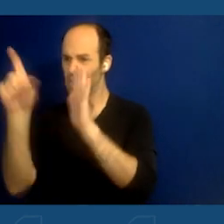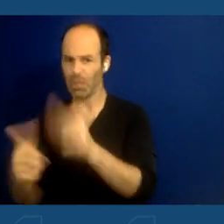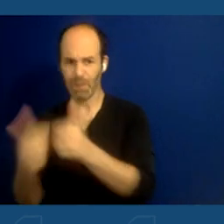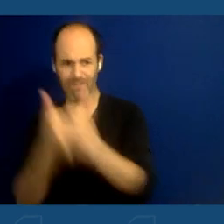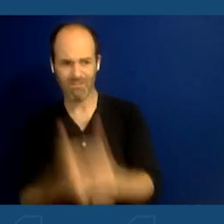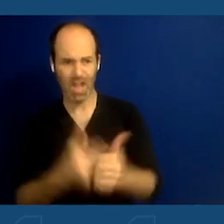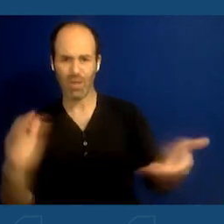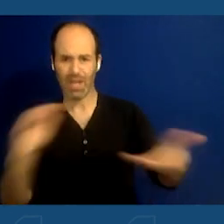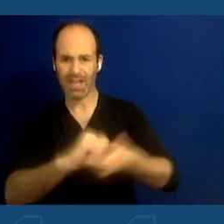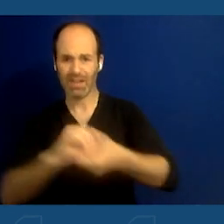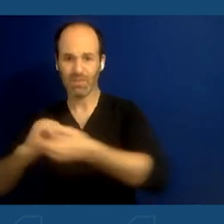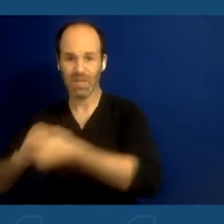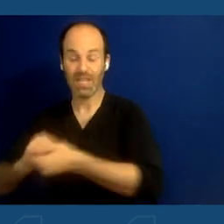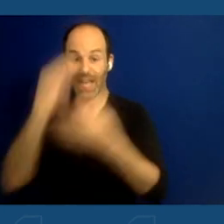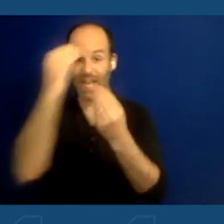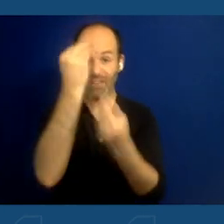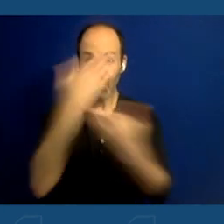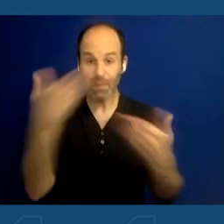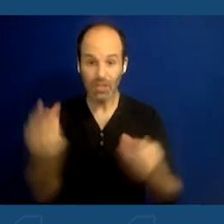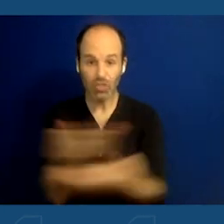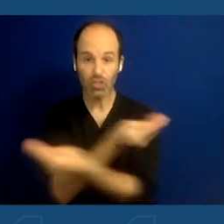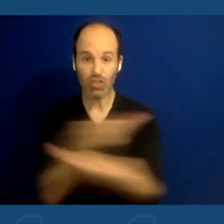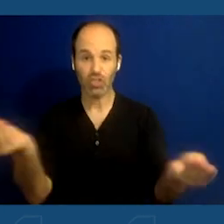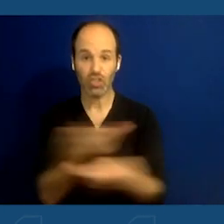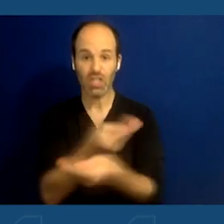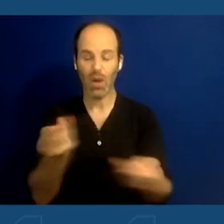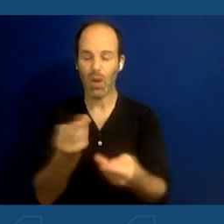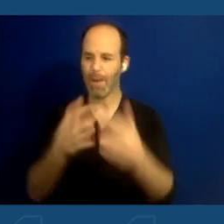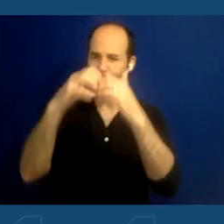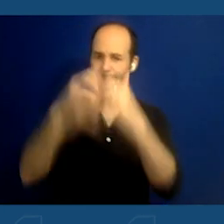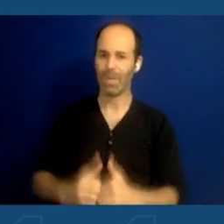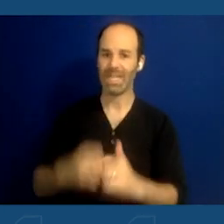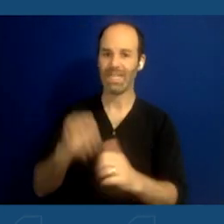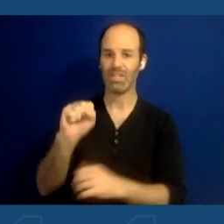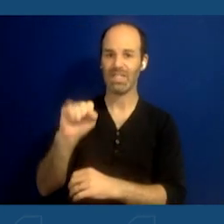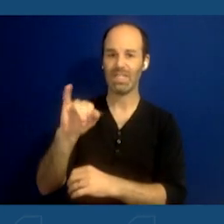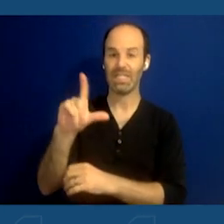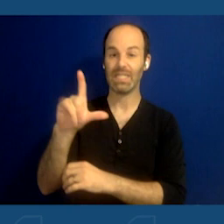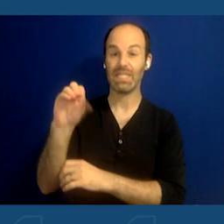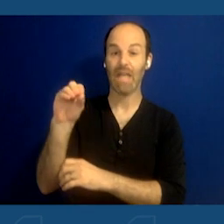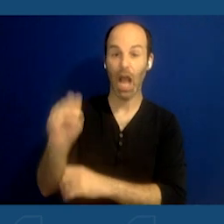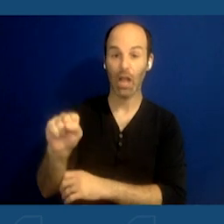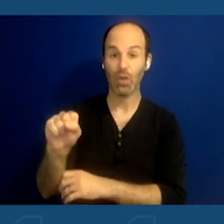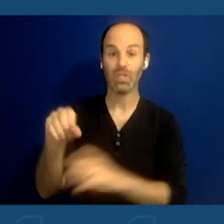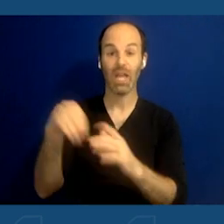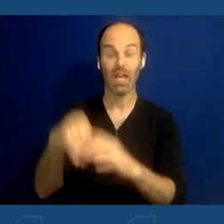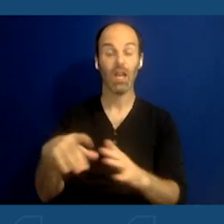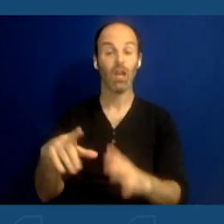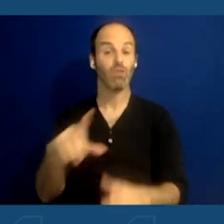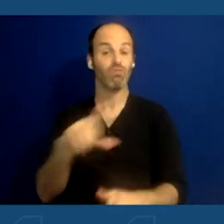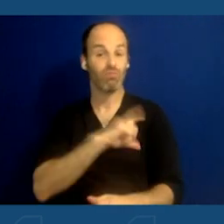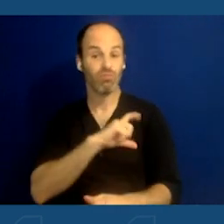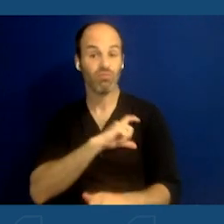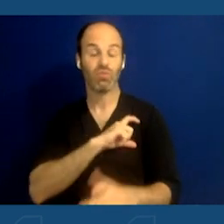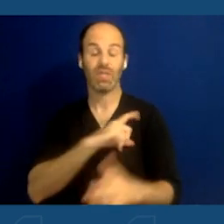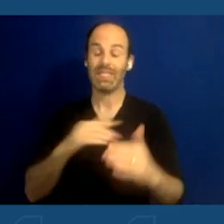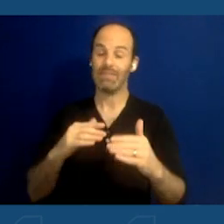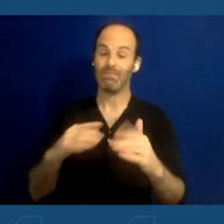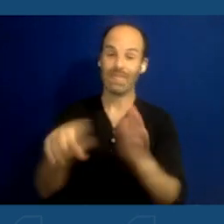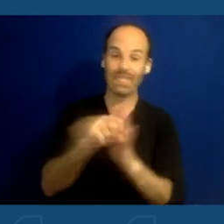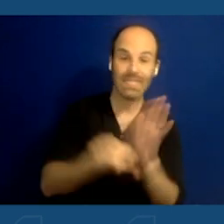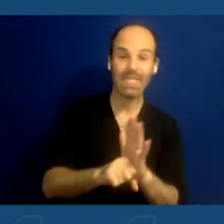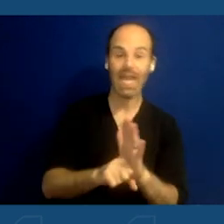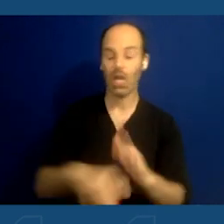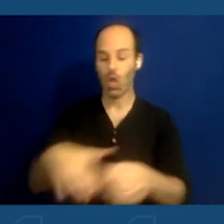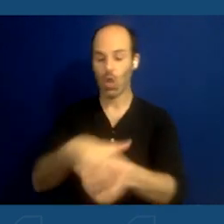sharing, breaking down silos in law enforcement entities at the state, local, and federal levels, which have been a long